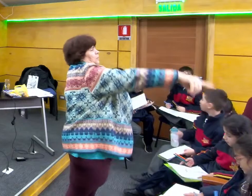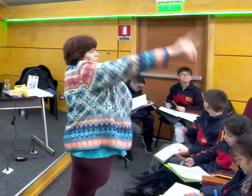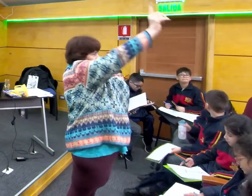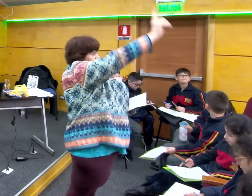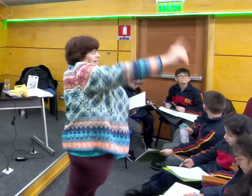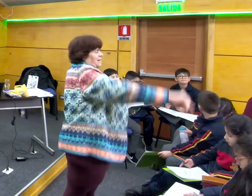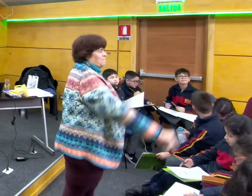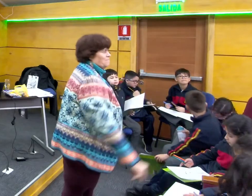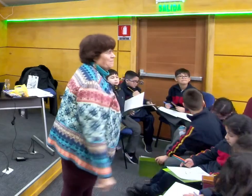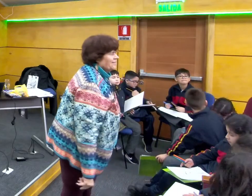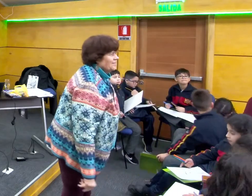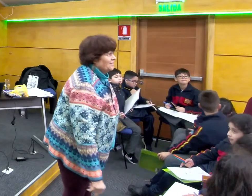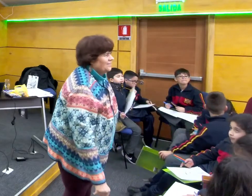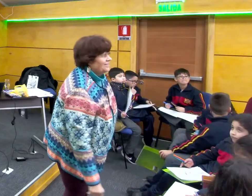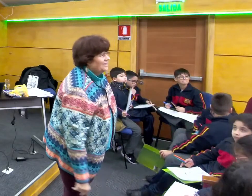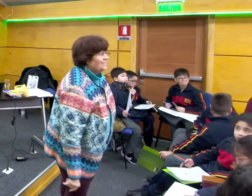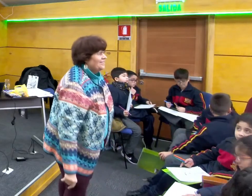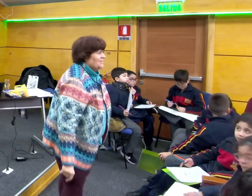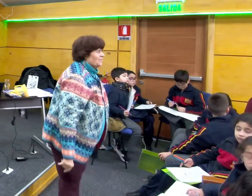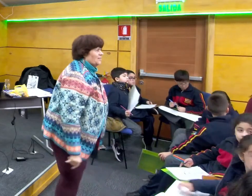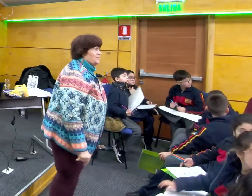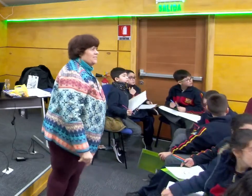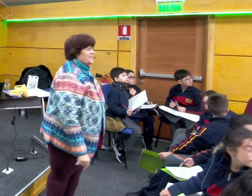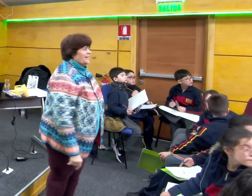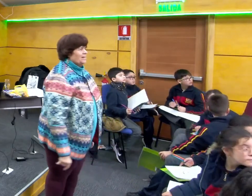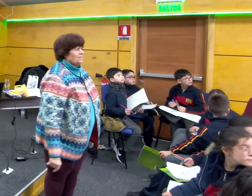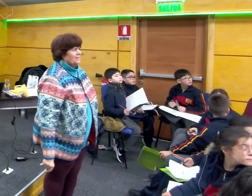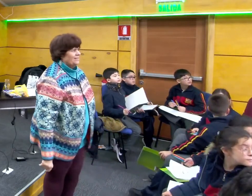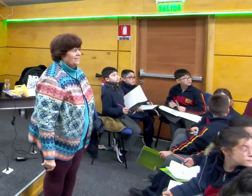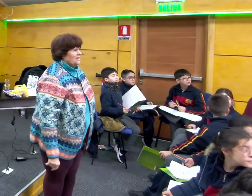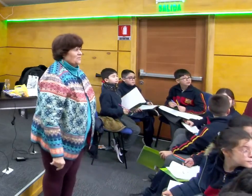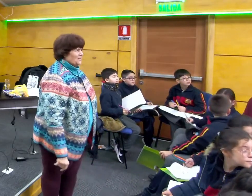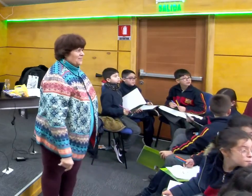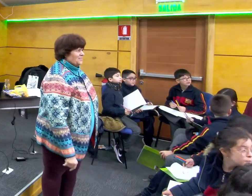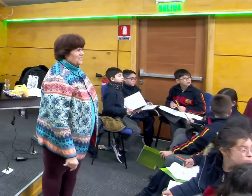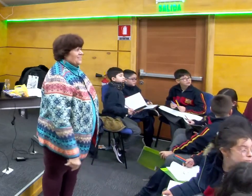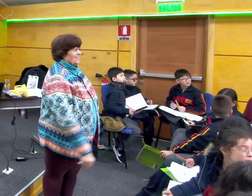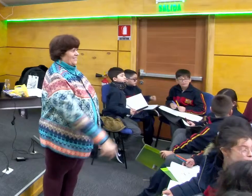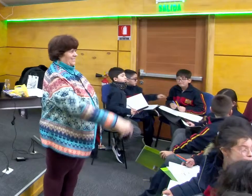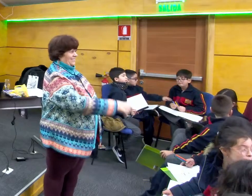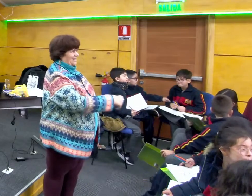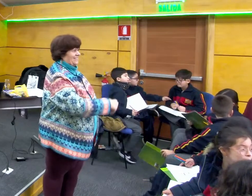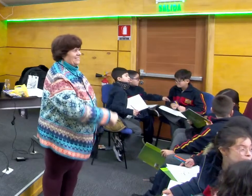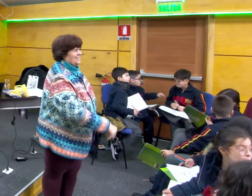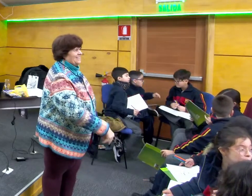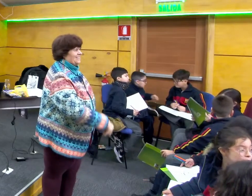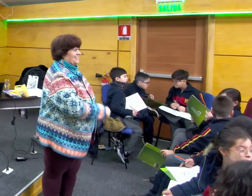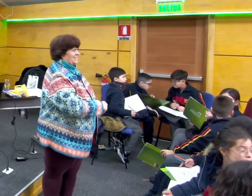One of you, stand up. One of you stand up.